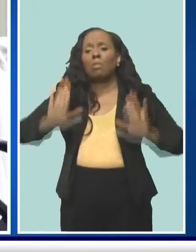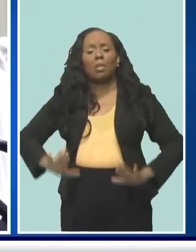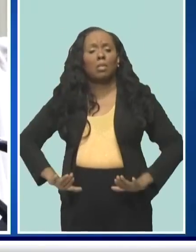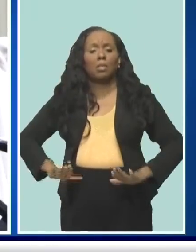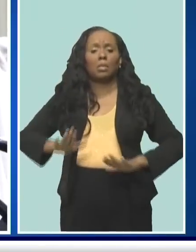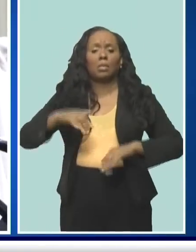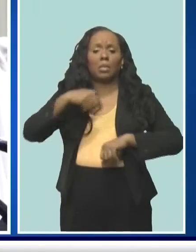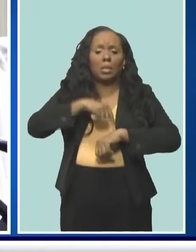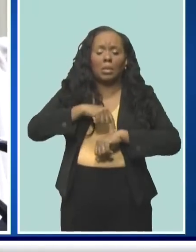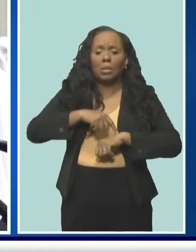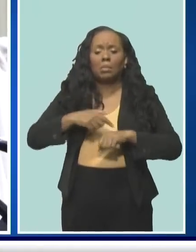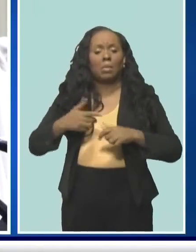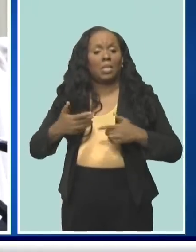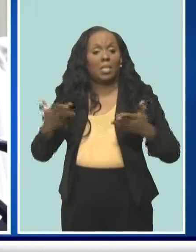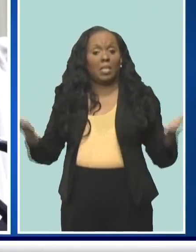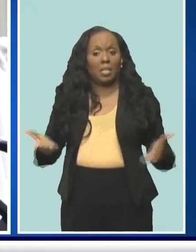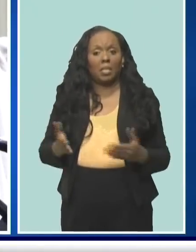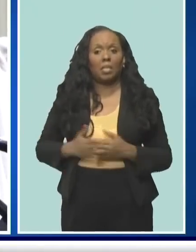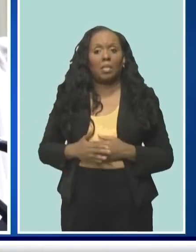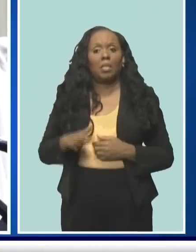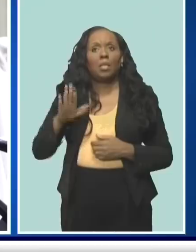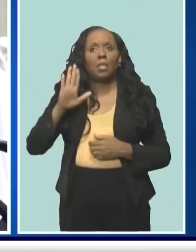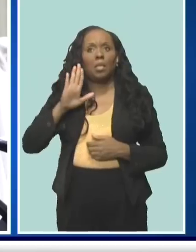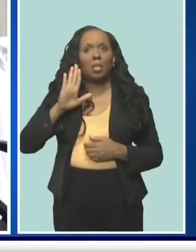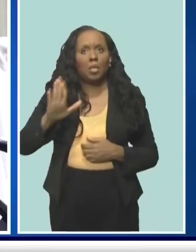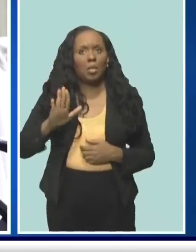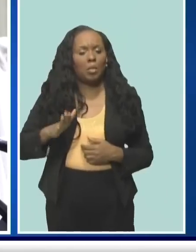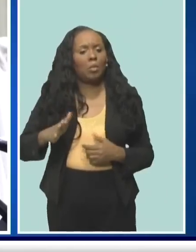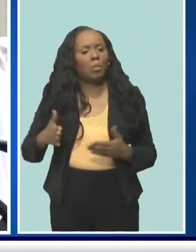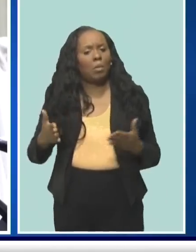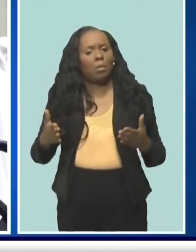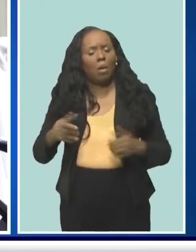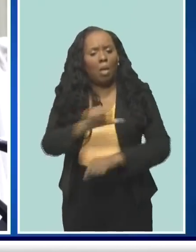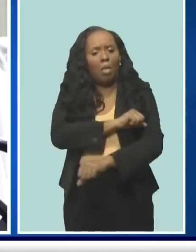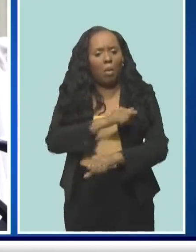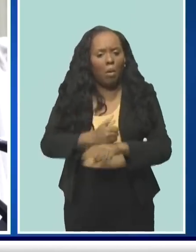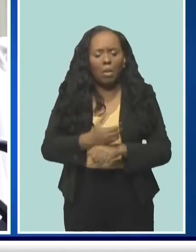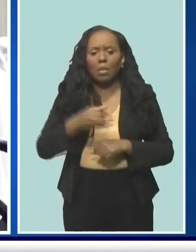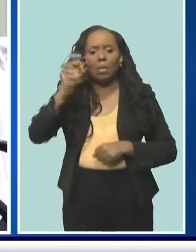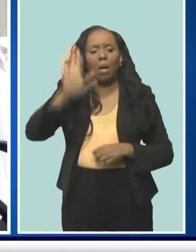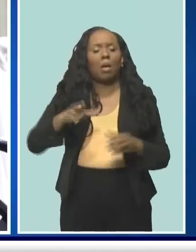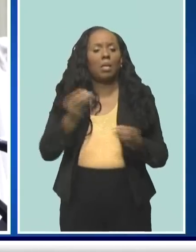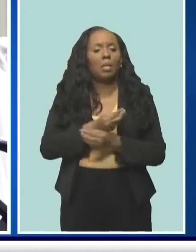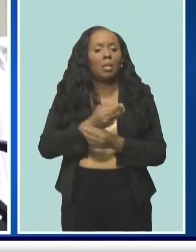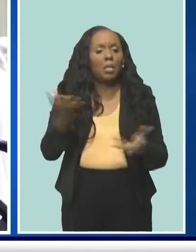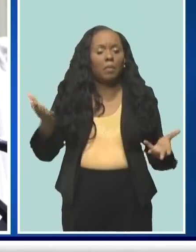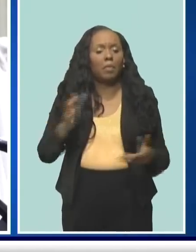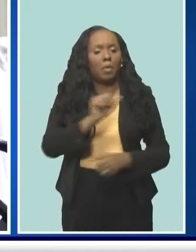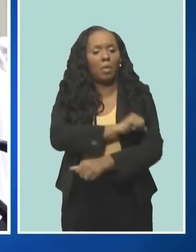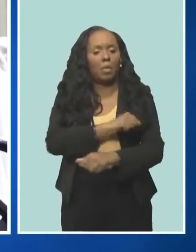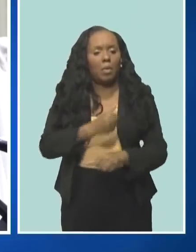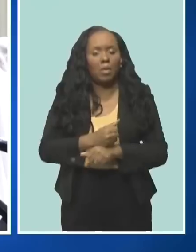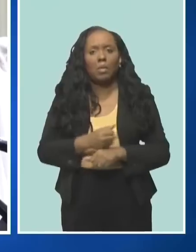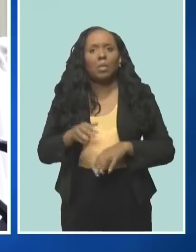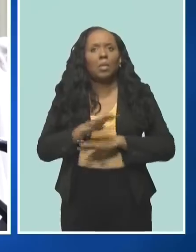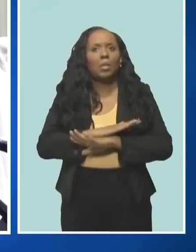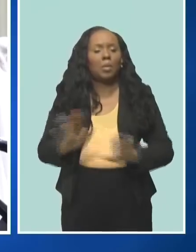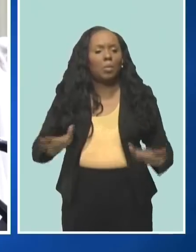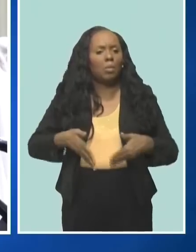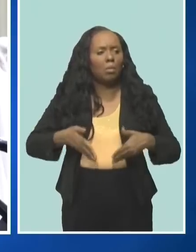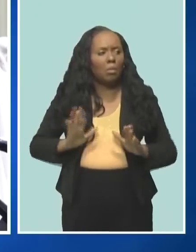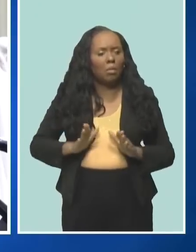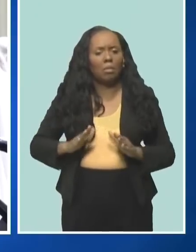positional authority is also your practical authority. God has given it to you. Do not allow the enemy